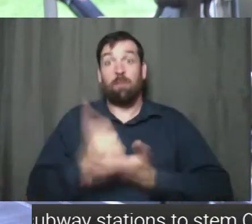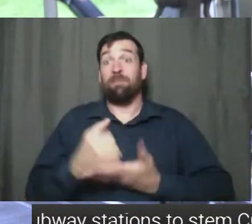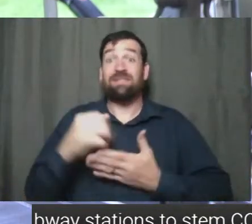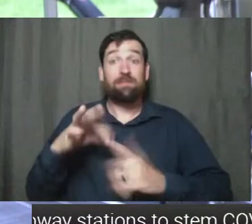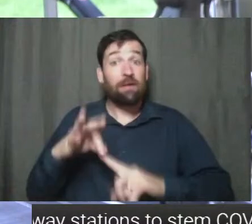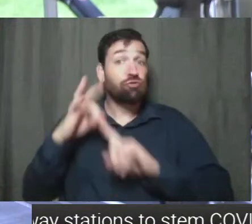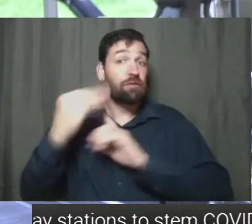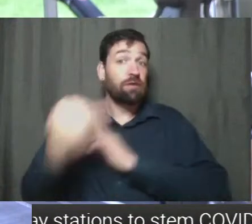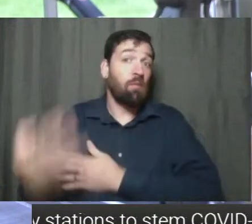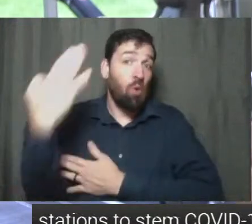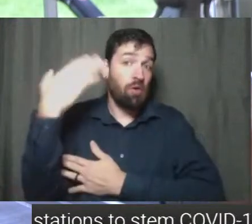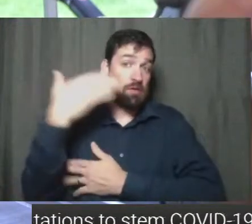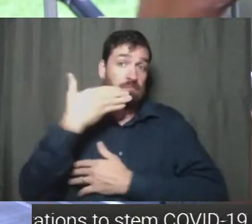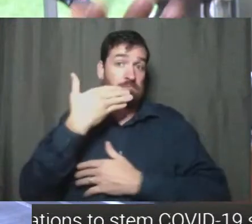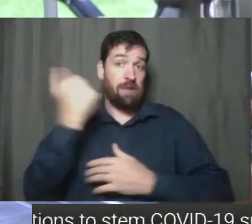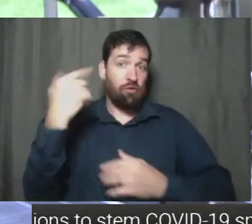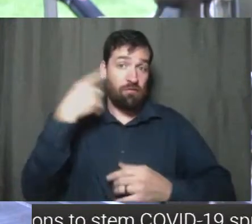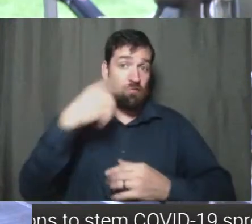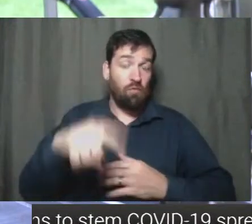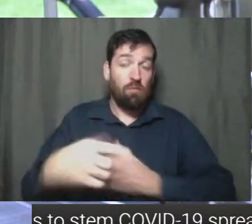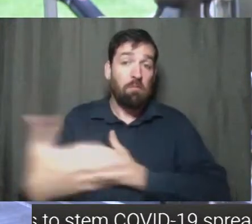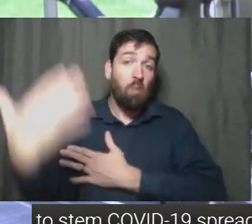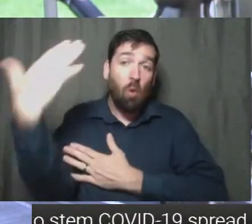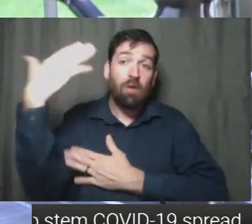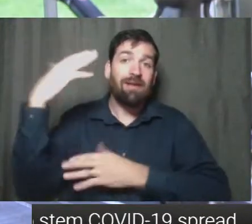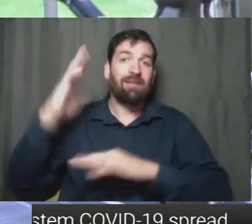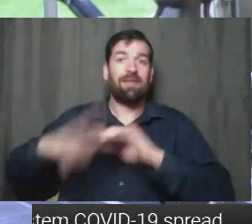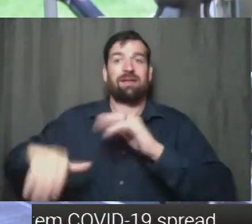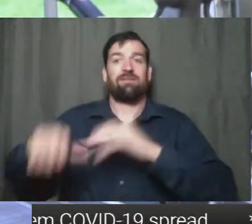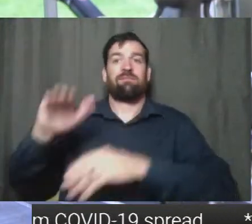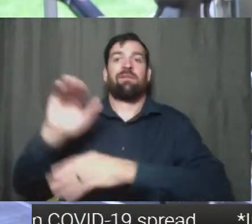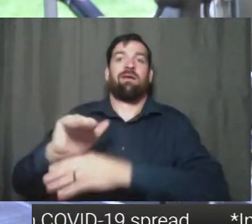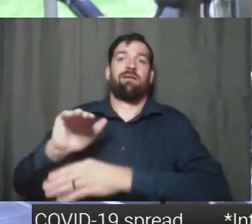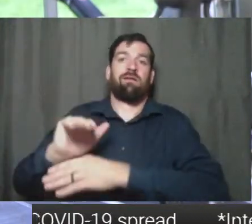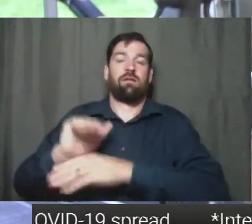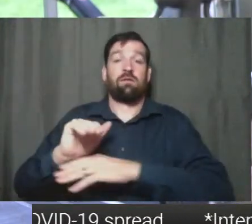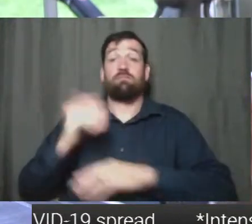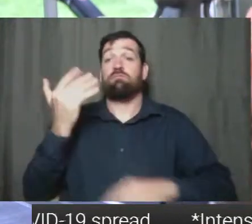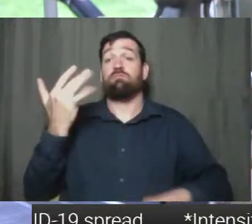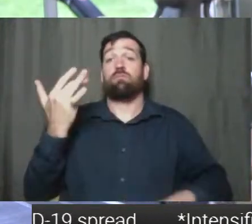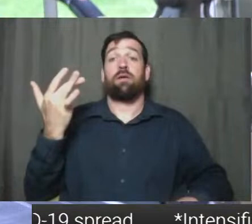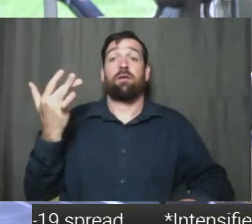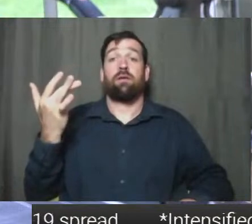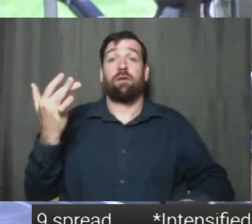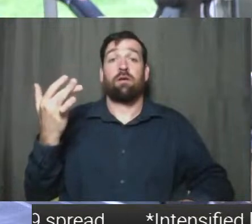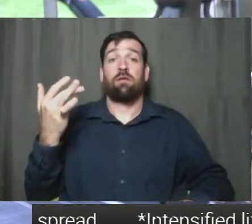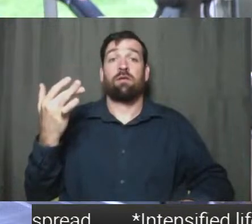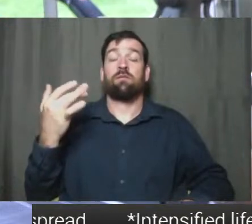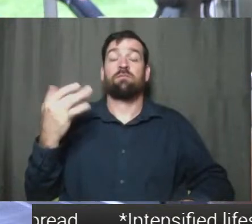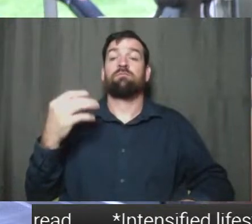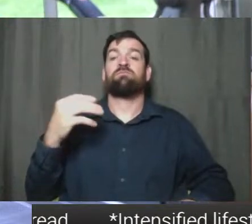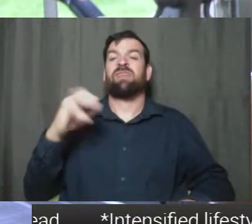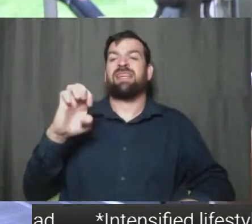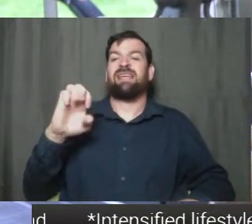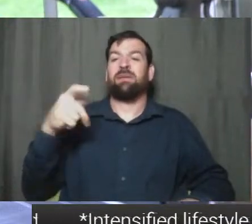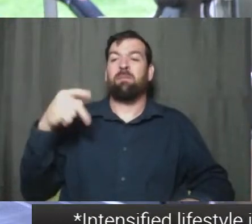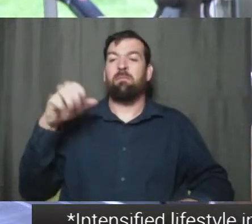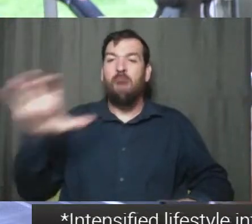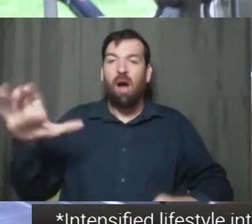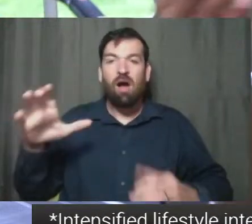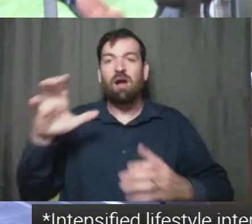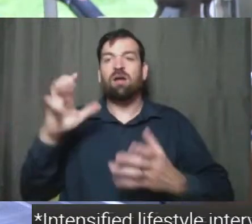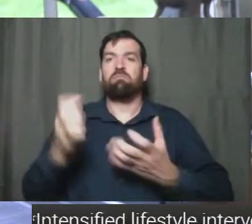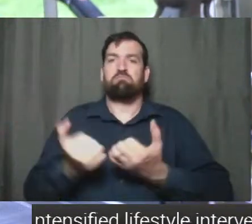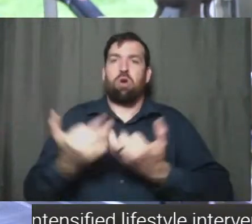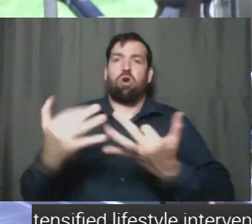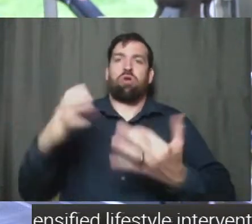actually better for you to work out in the morning than it is at night, just because your body goes into EPOC and you start to burn calories at a higher rate